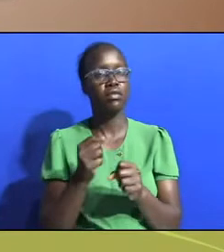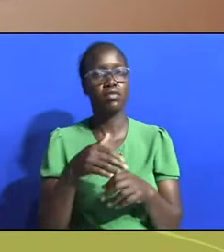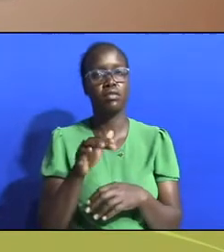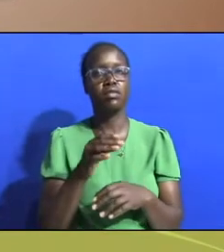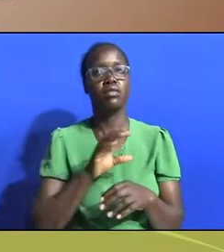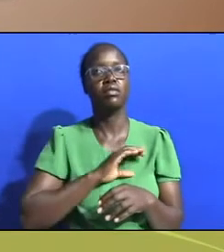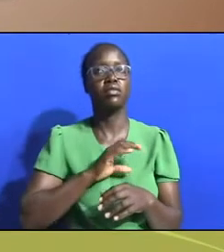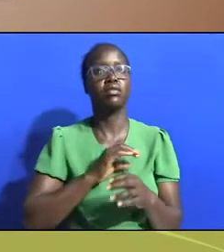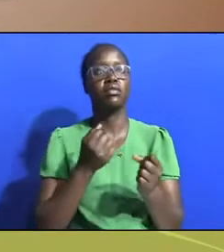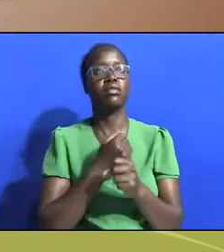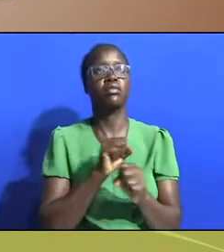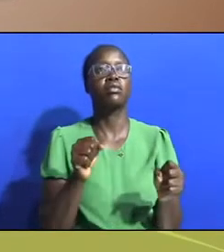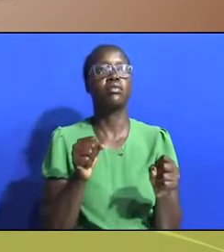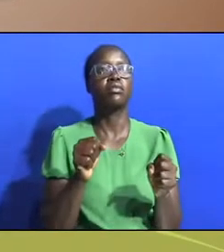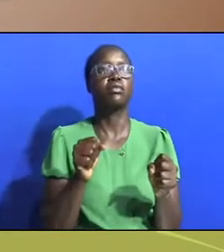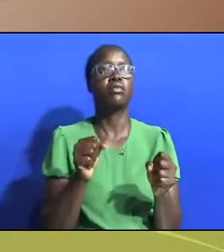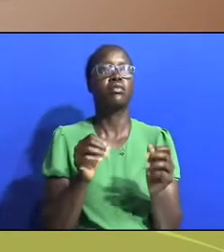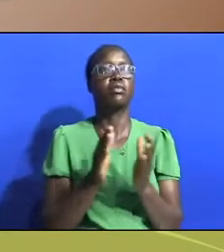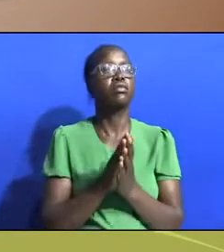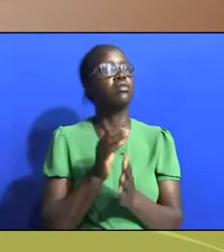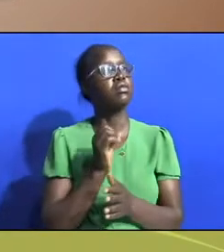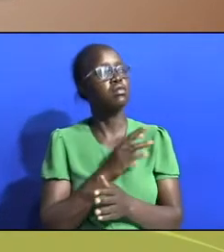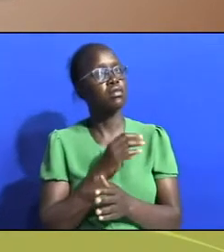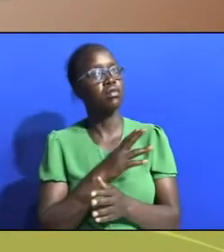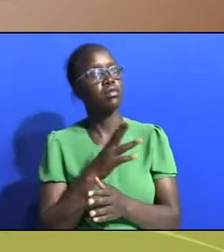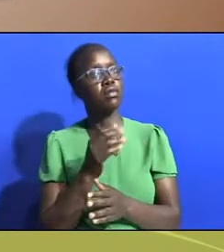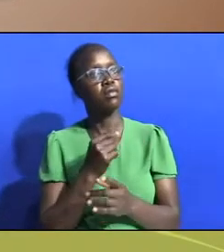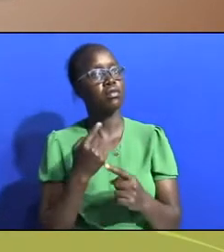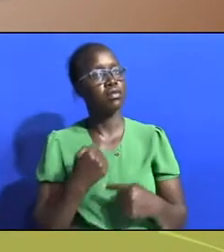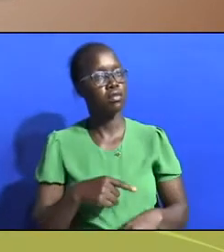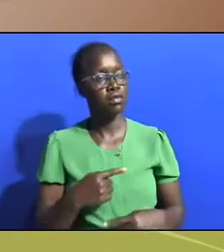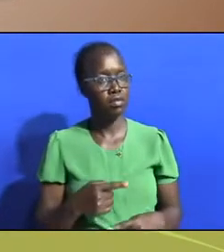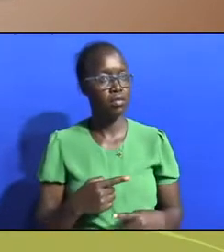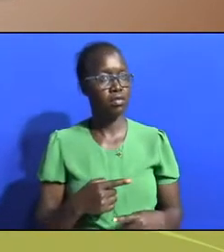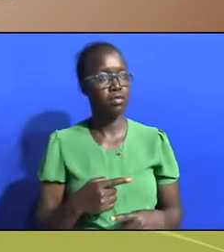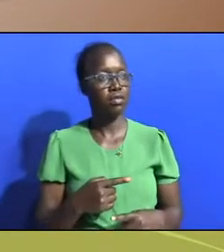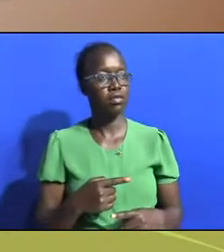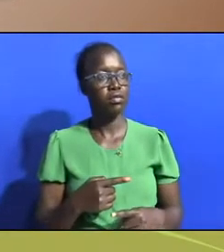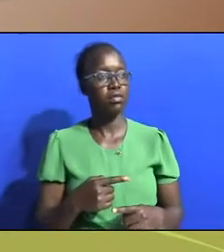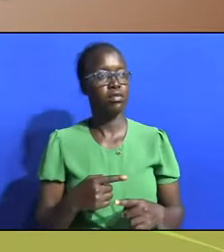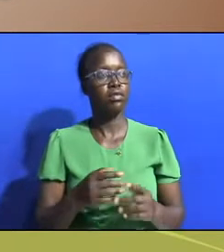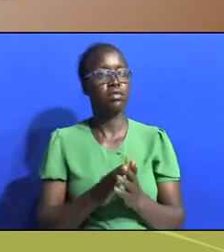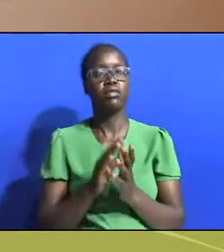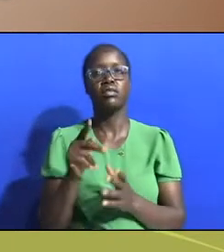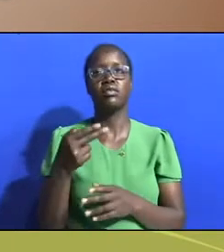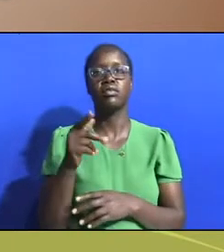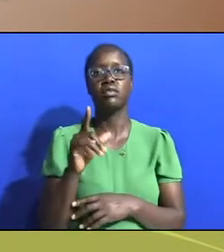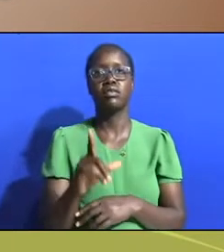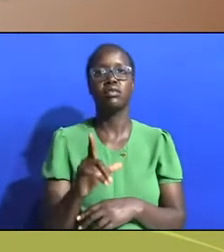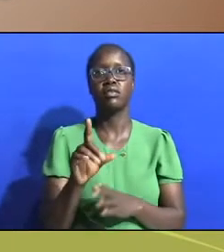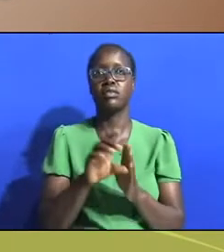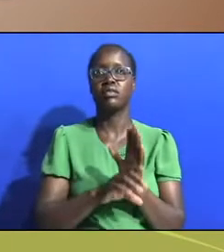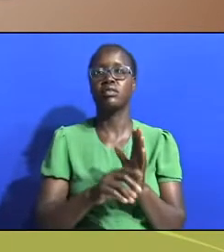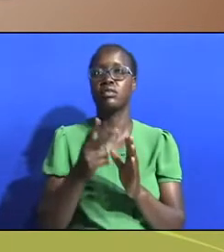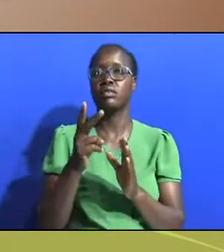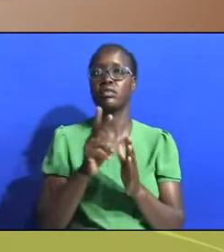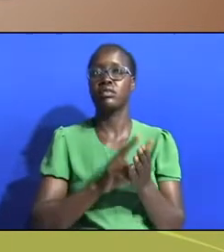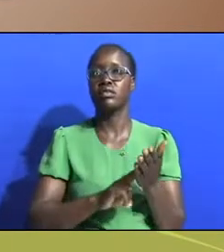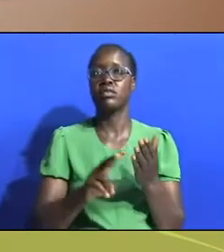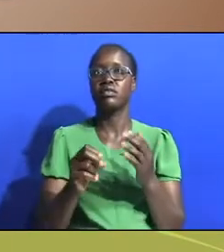Work out your own salvation with fear and trembling. Philippians chapter